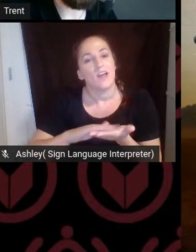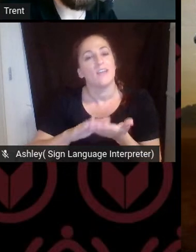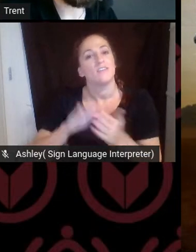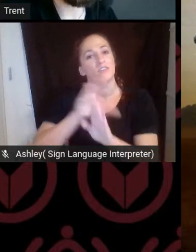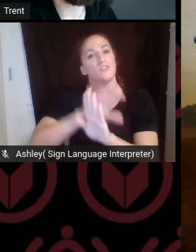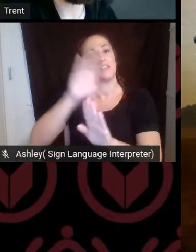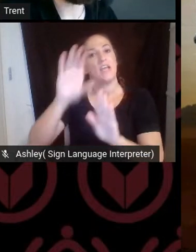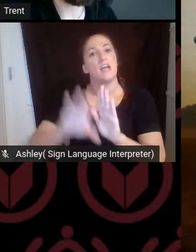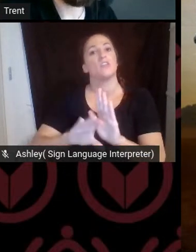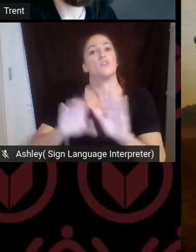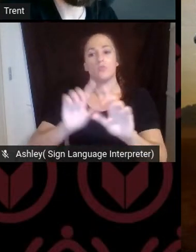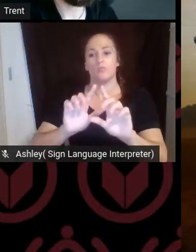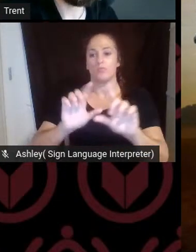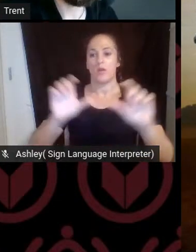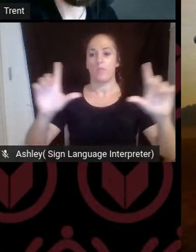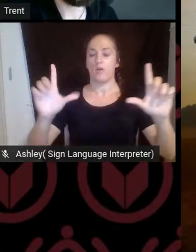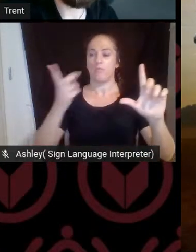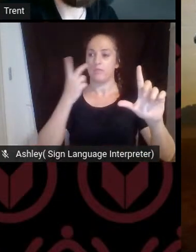do I got going on today?